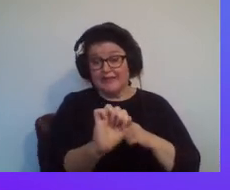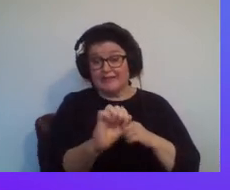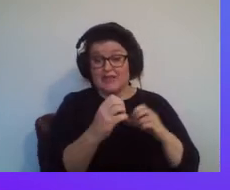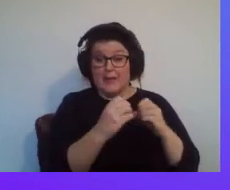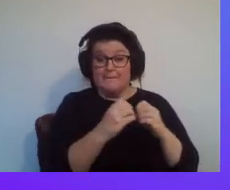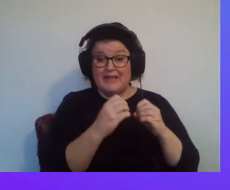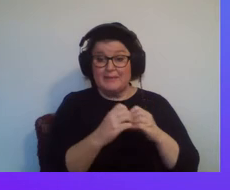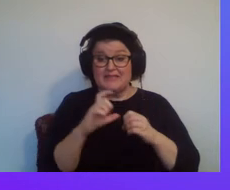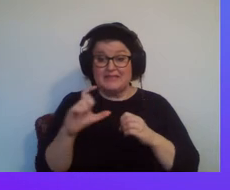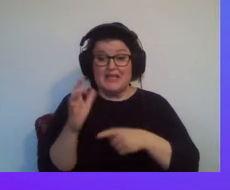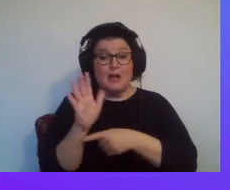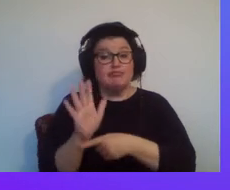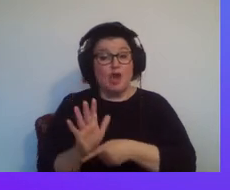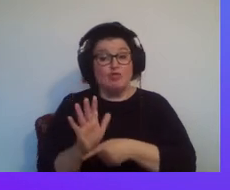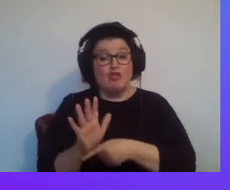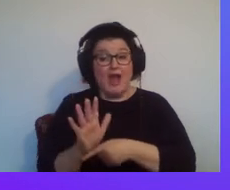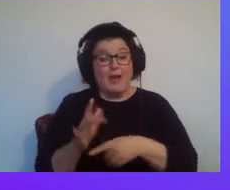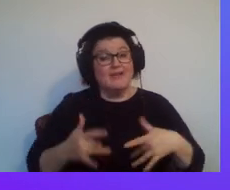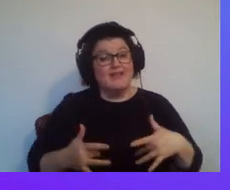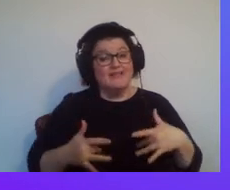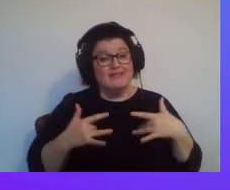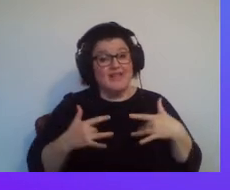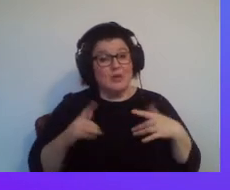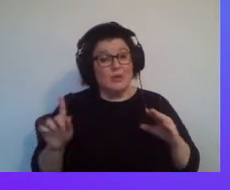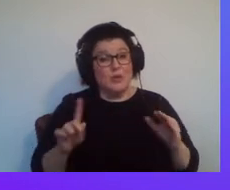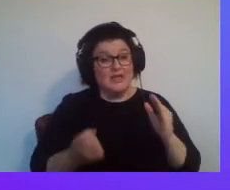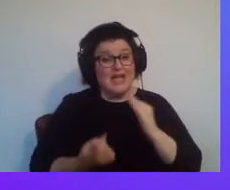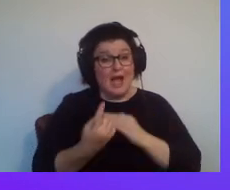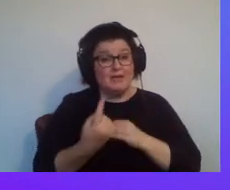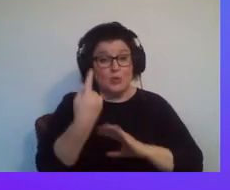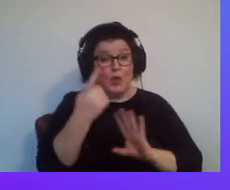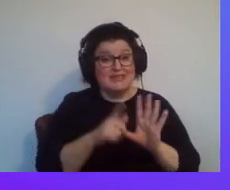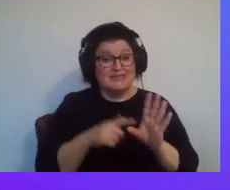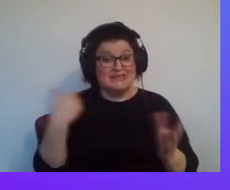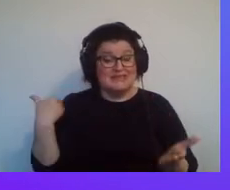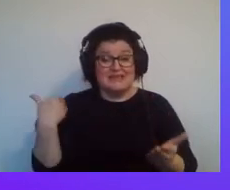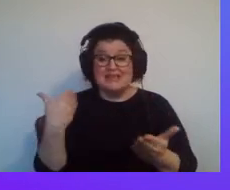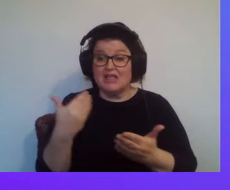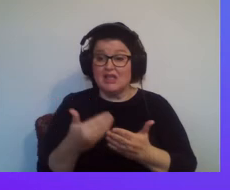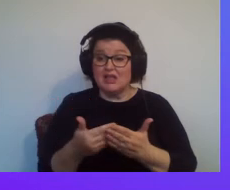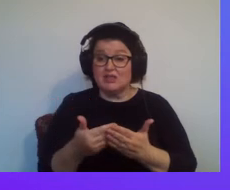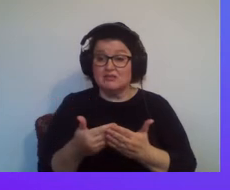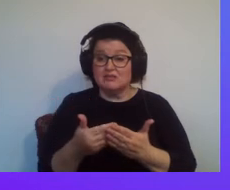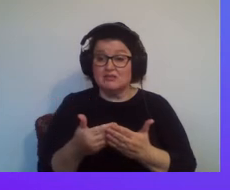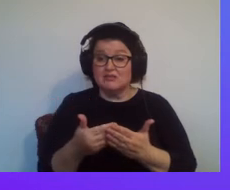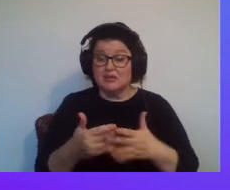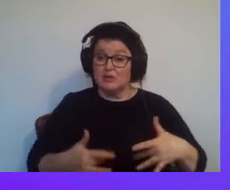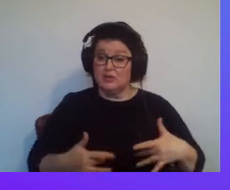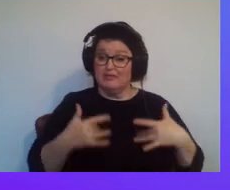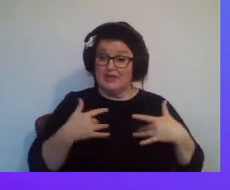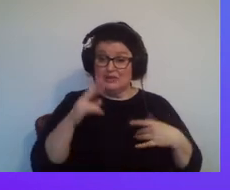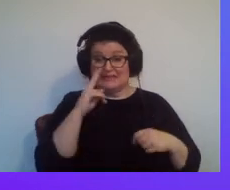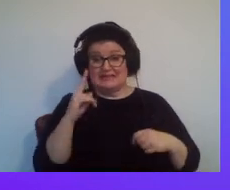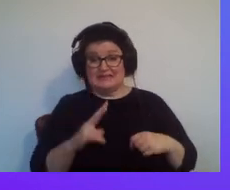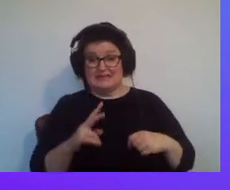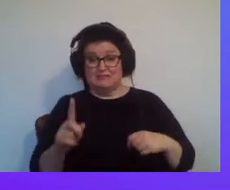sense of what's unfolded in the last year and this roller coaster? You've seen the deaths, you've seen the